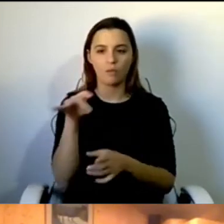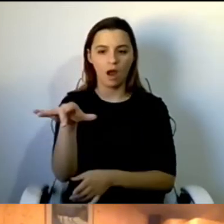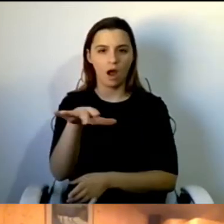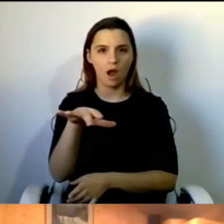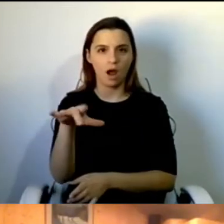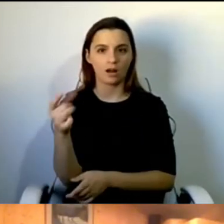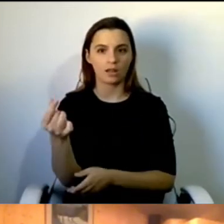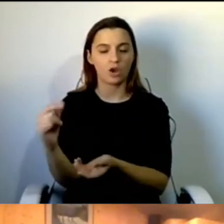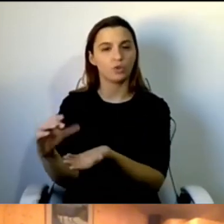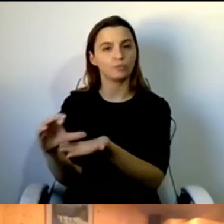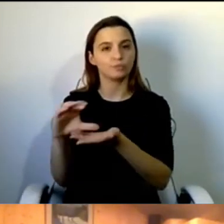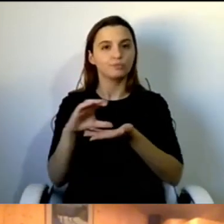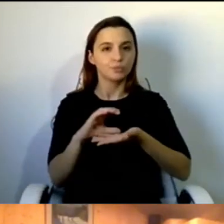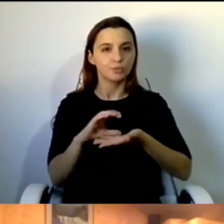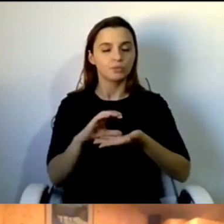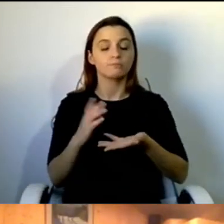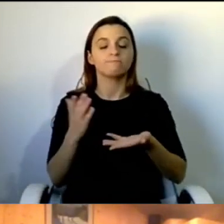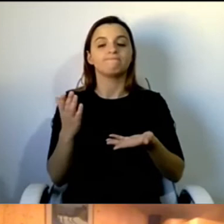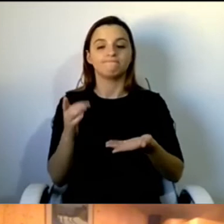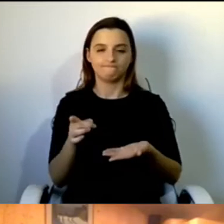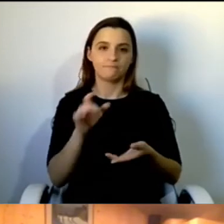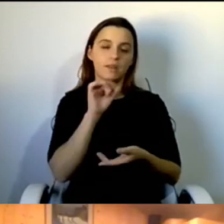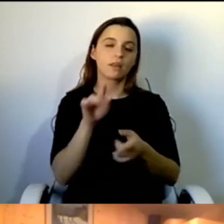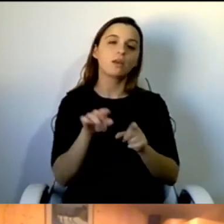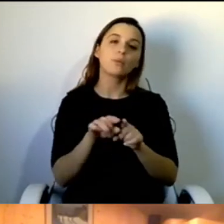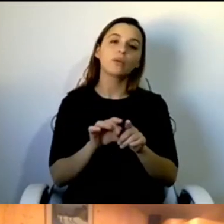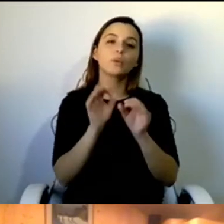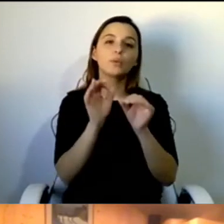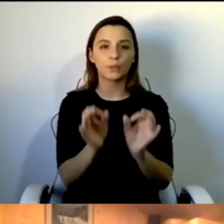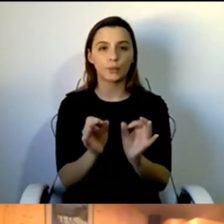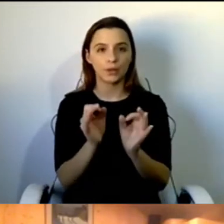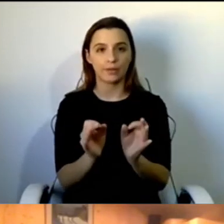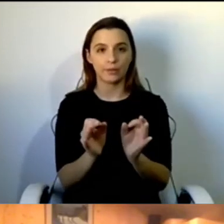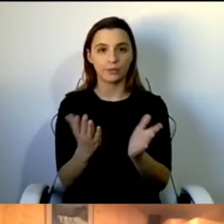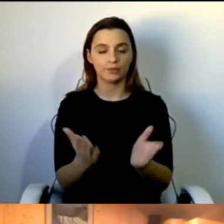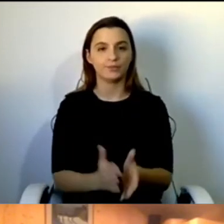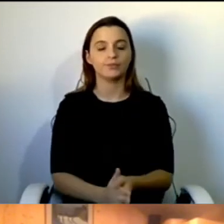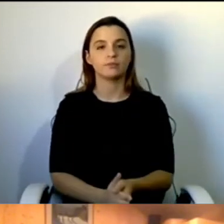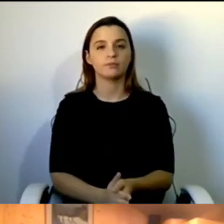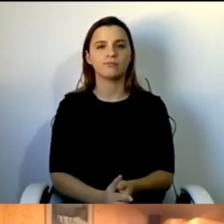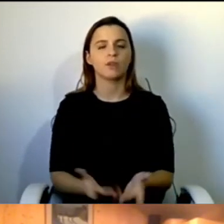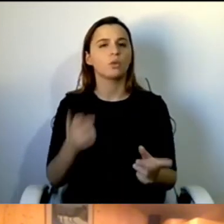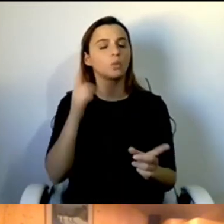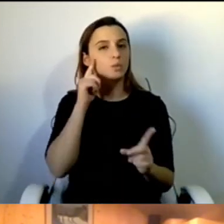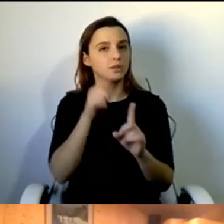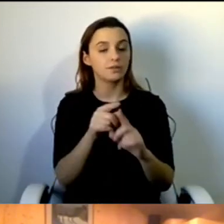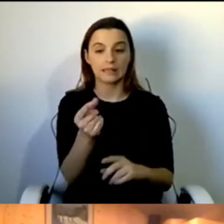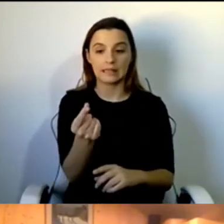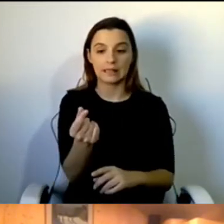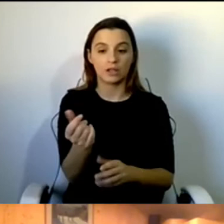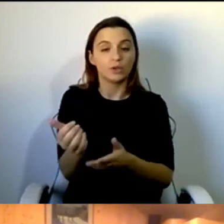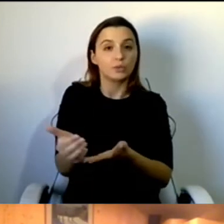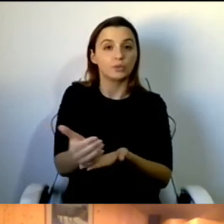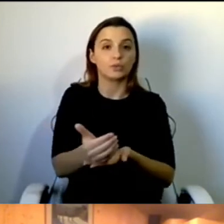care. They got money from there and then allowed to take that money with them into the project